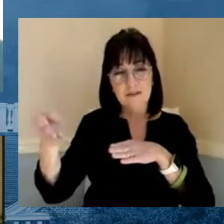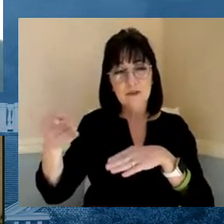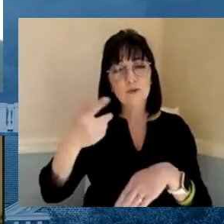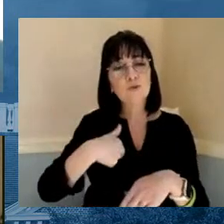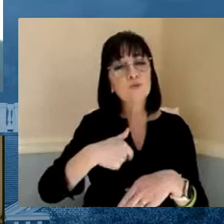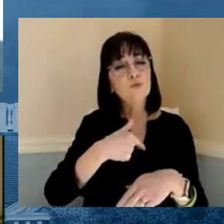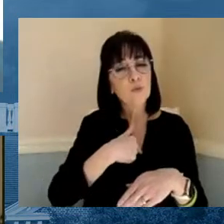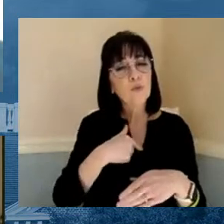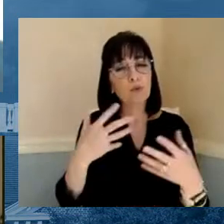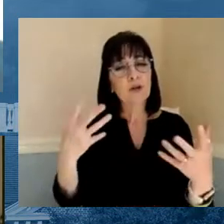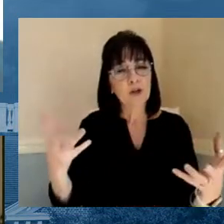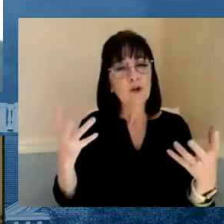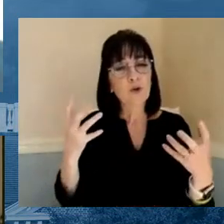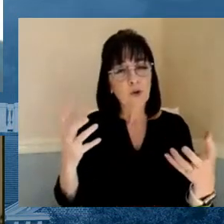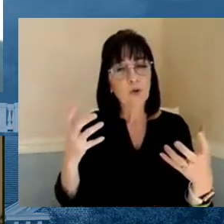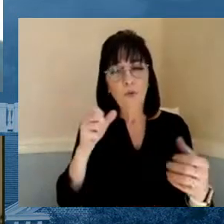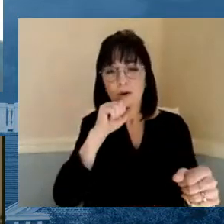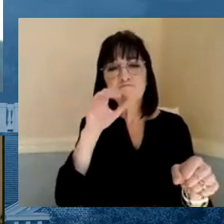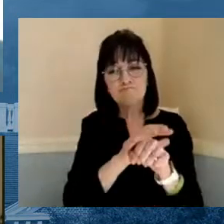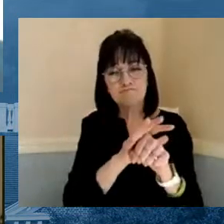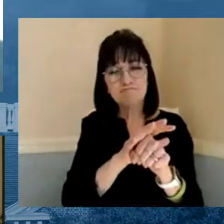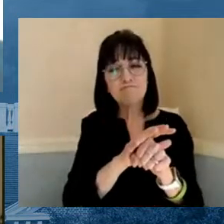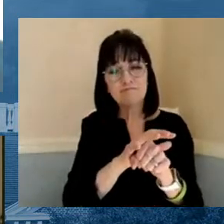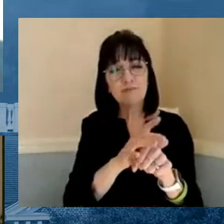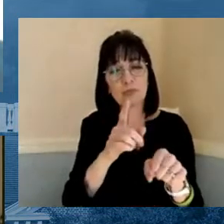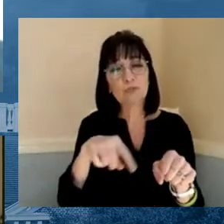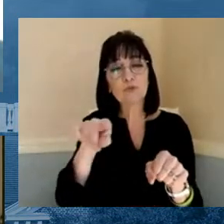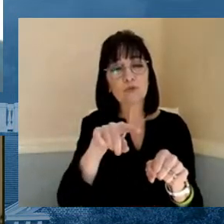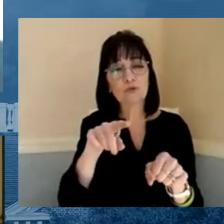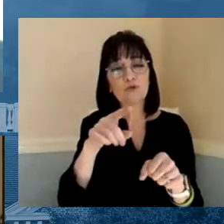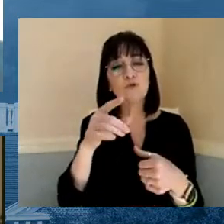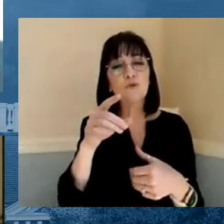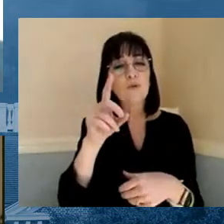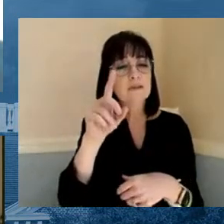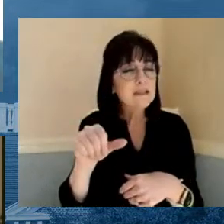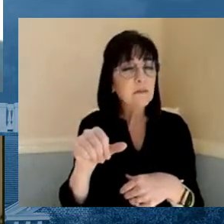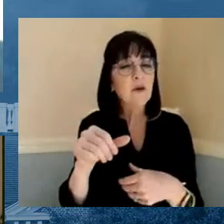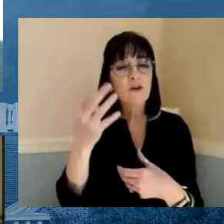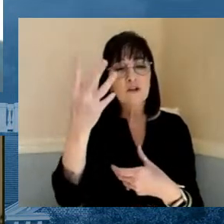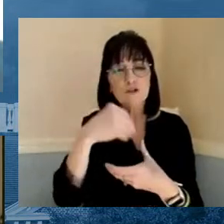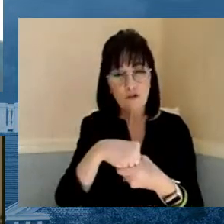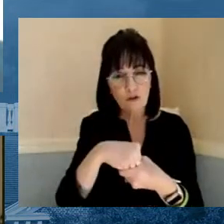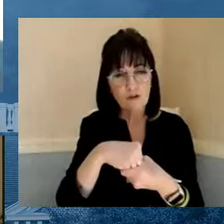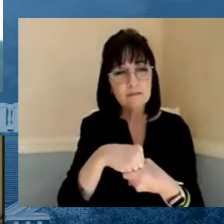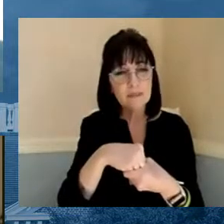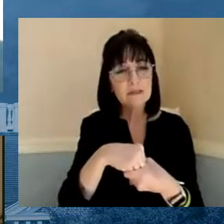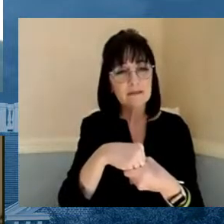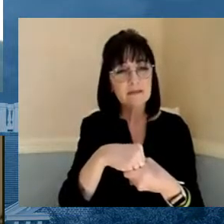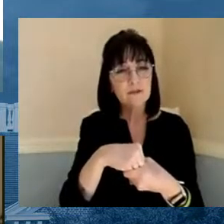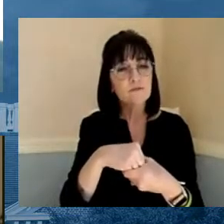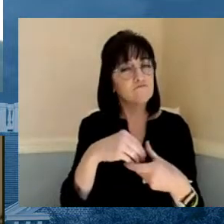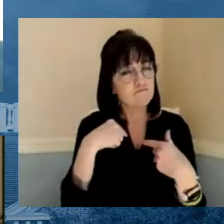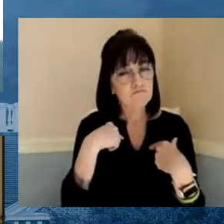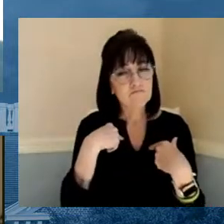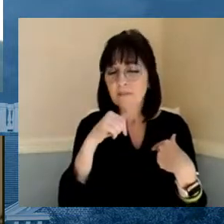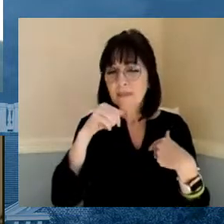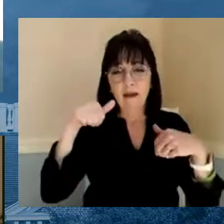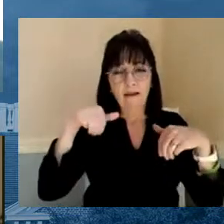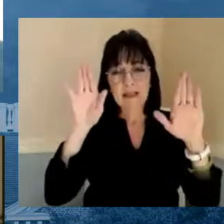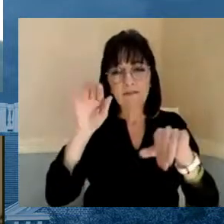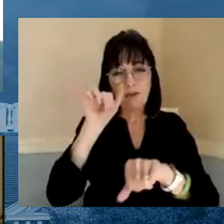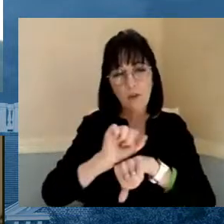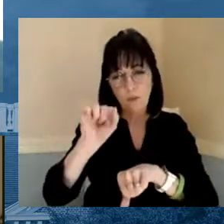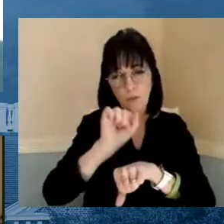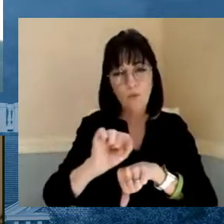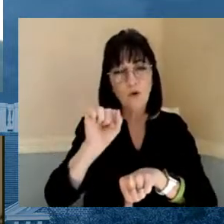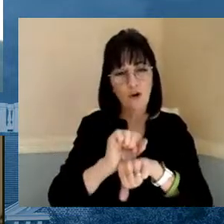inclusivity and pledge that these values are and will remain central to all that we do at every level,